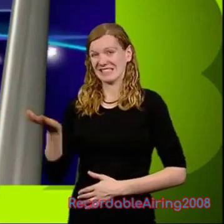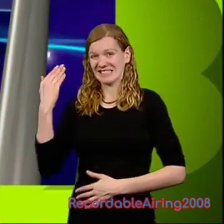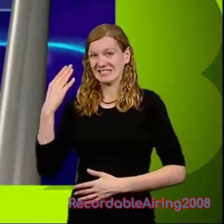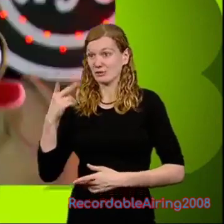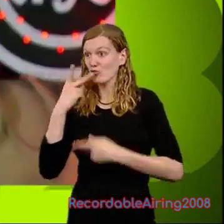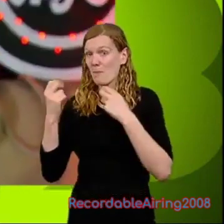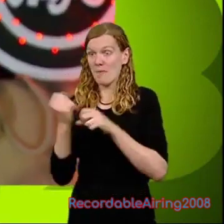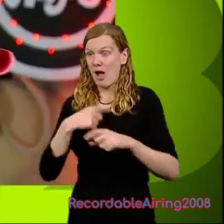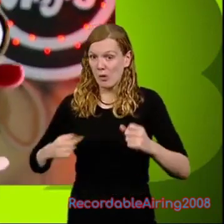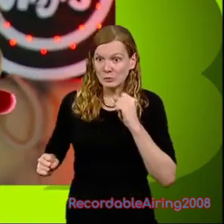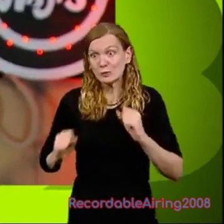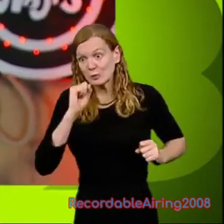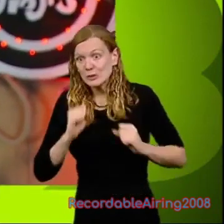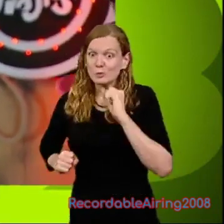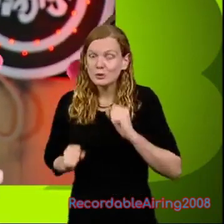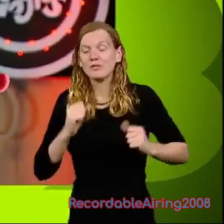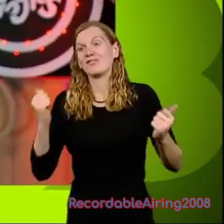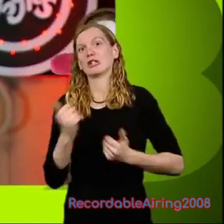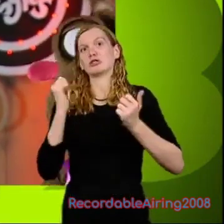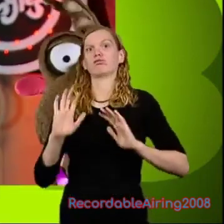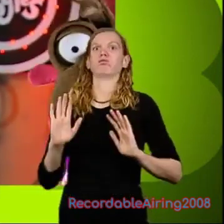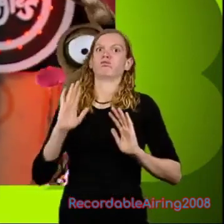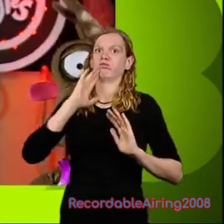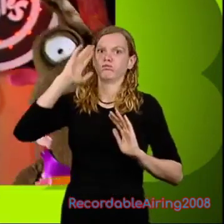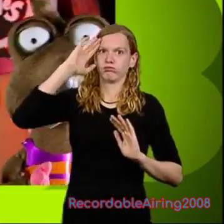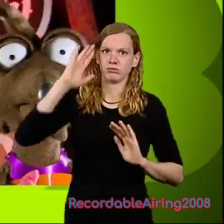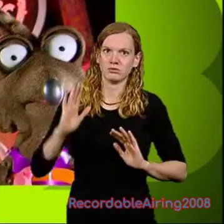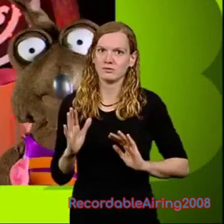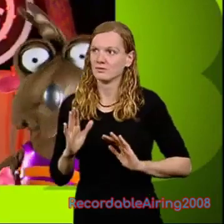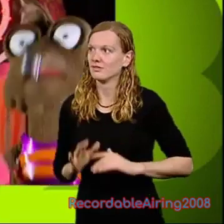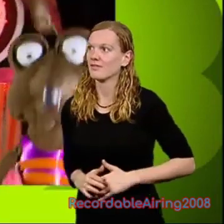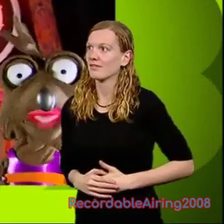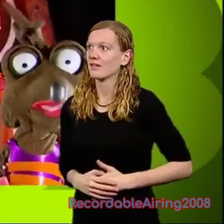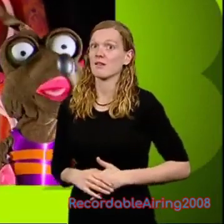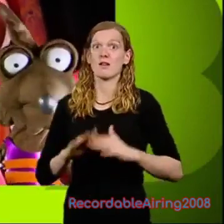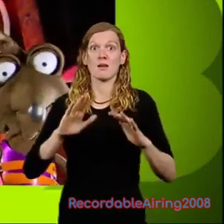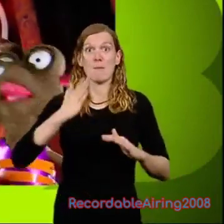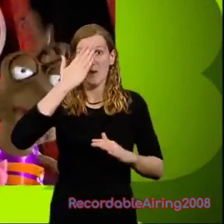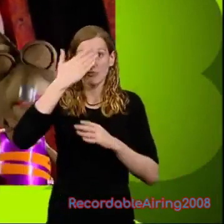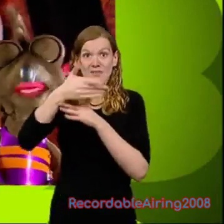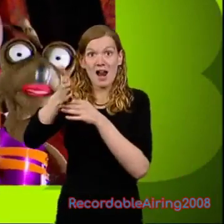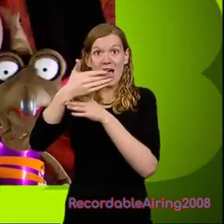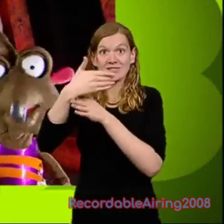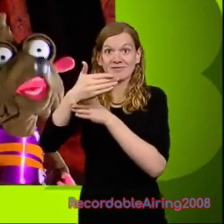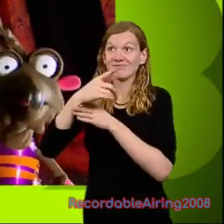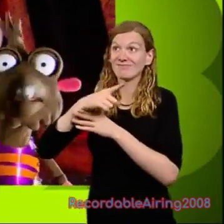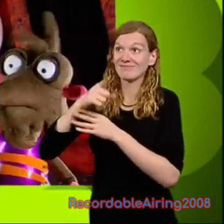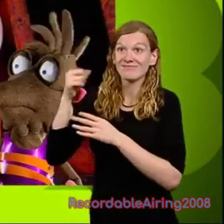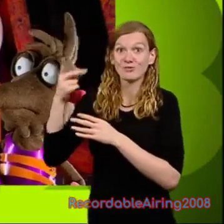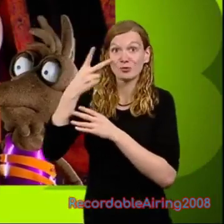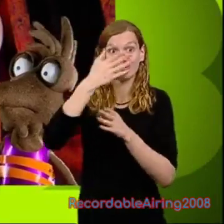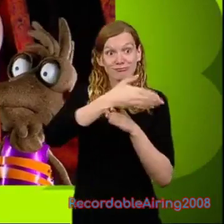up. A pirate flag has faces too, they're both called Jolly Roger. But they're no fun because each one's